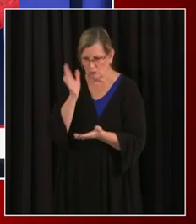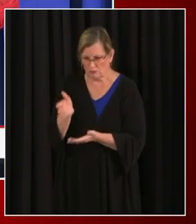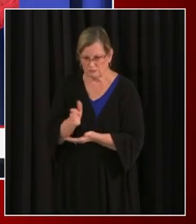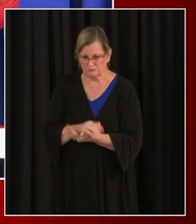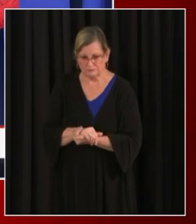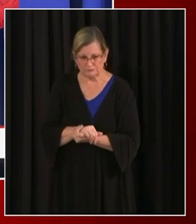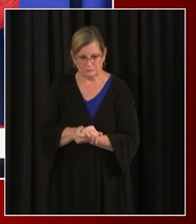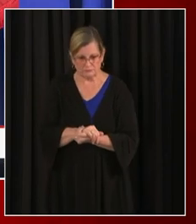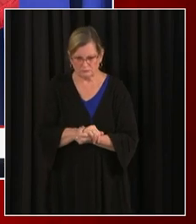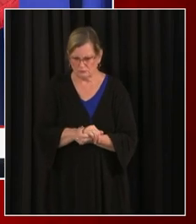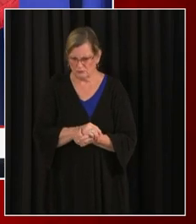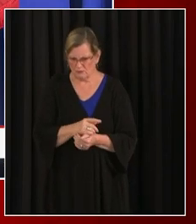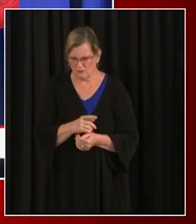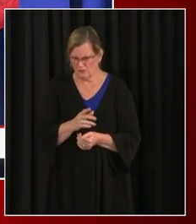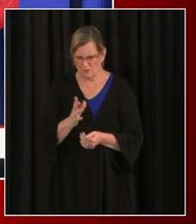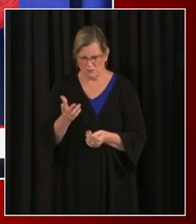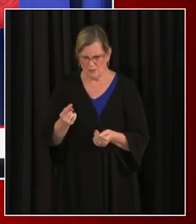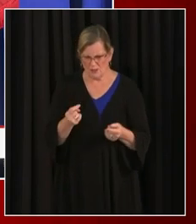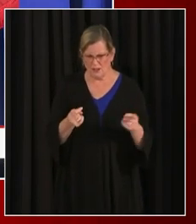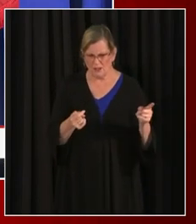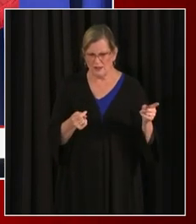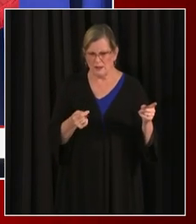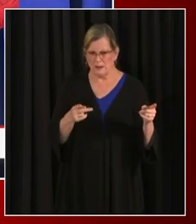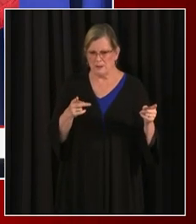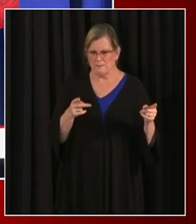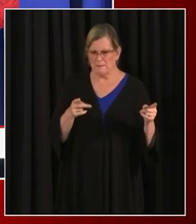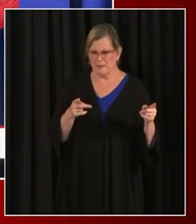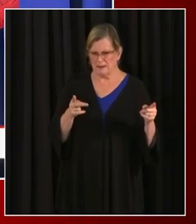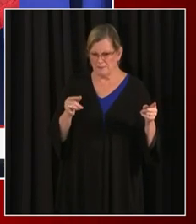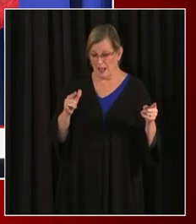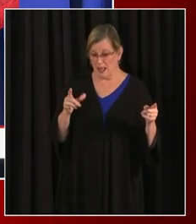And what was your second? The pilot program, how did you choose which